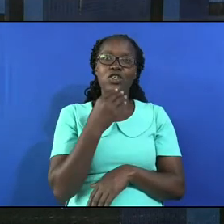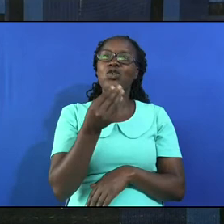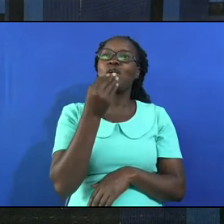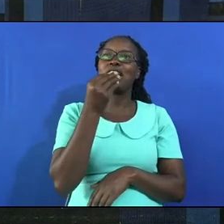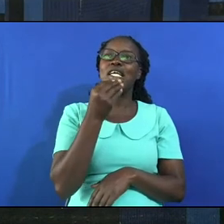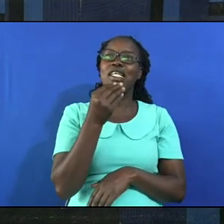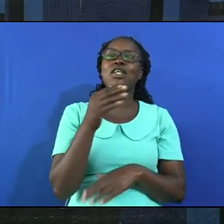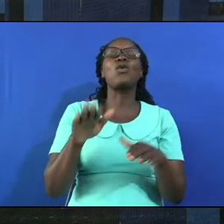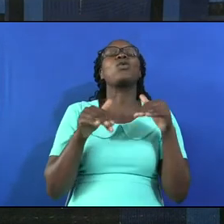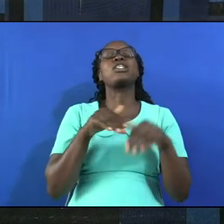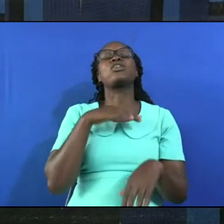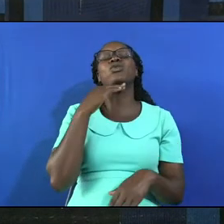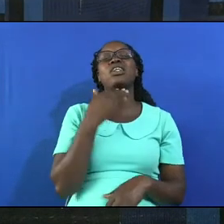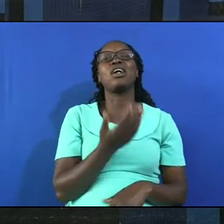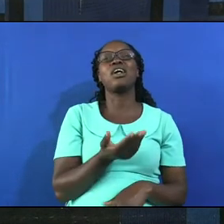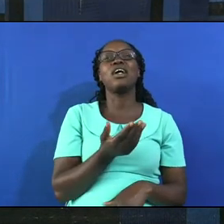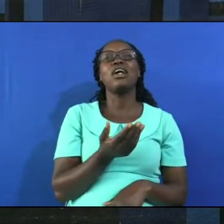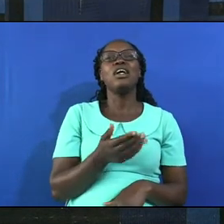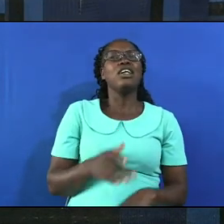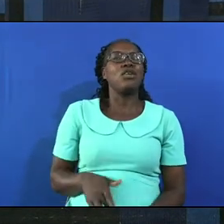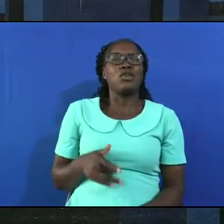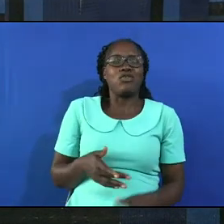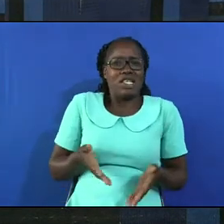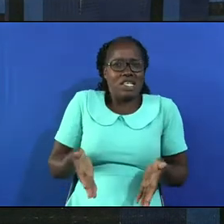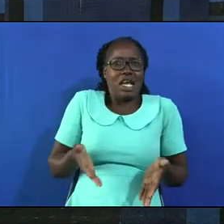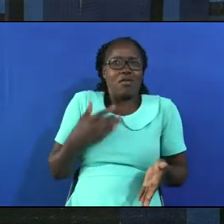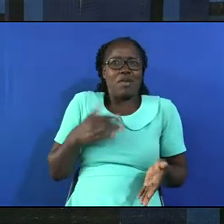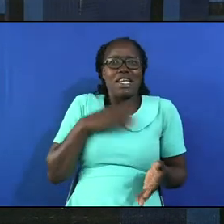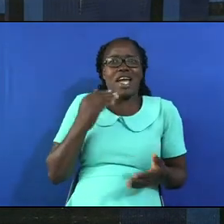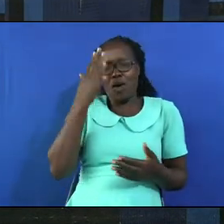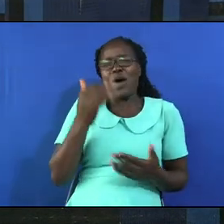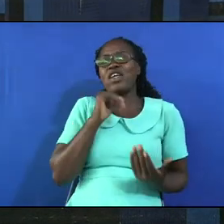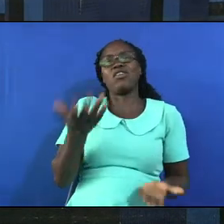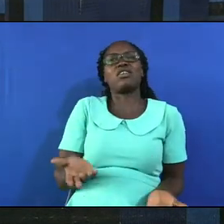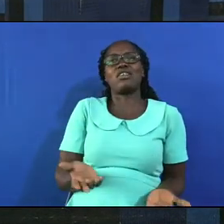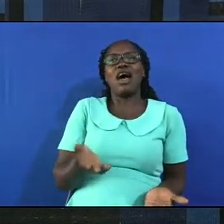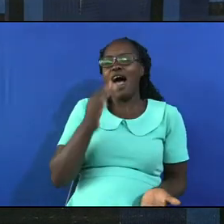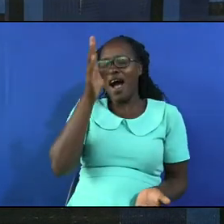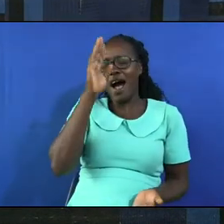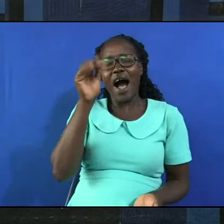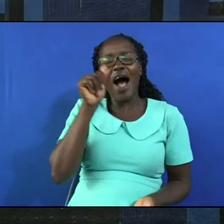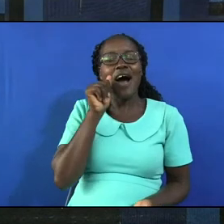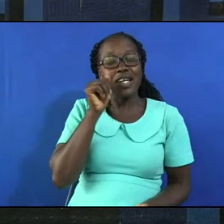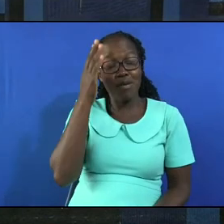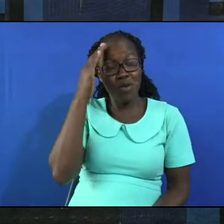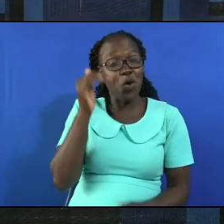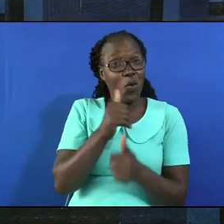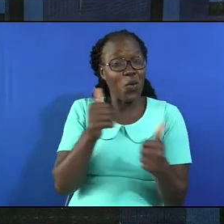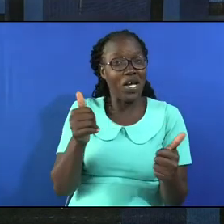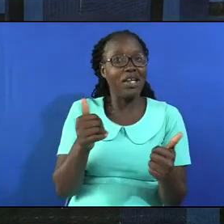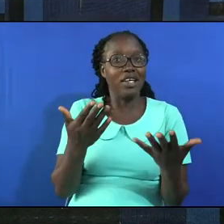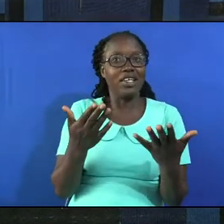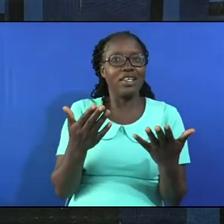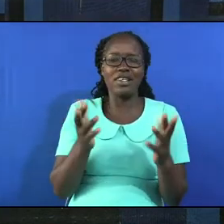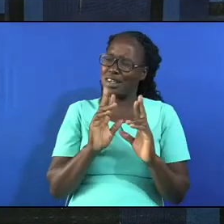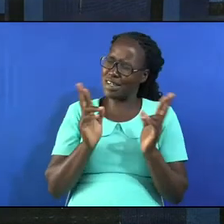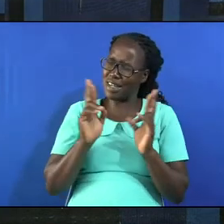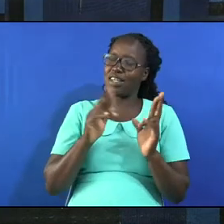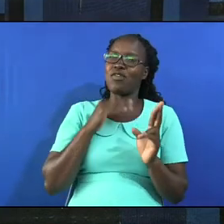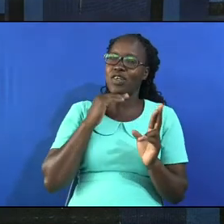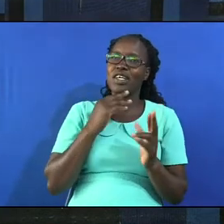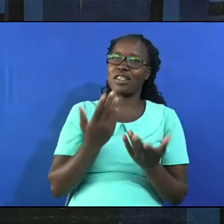ate, waiting to die. He was even feeling, why am I not dying? Because Adam knew that he was going to